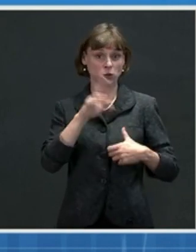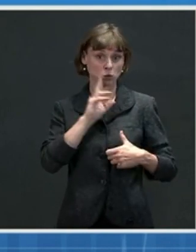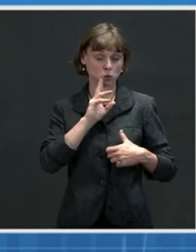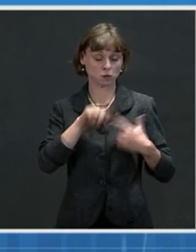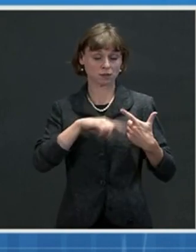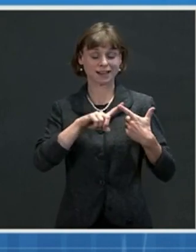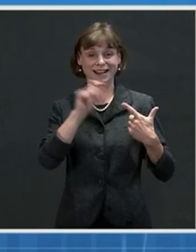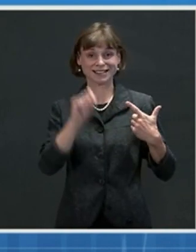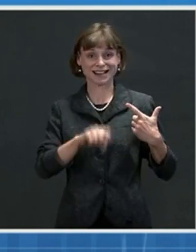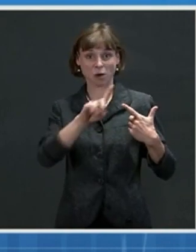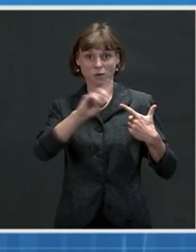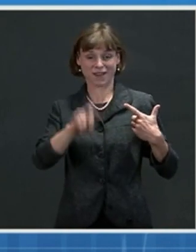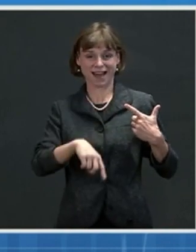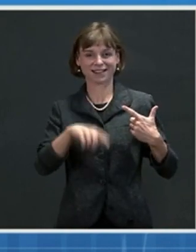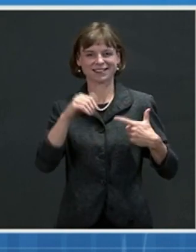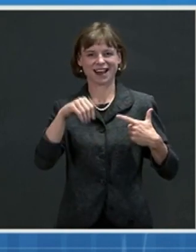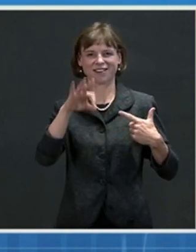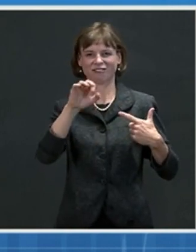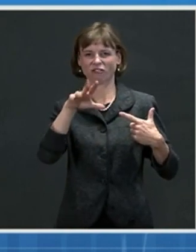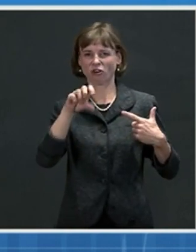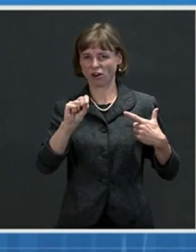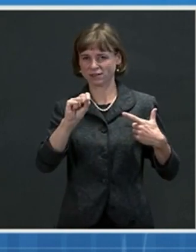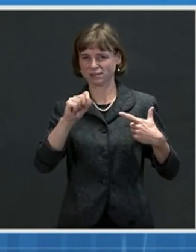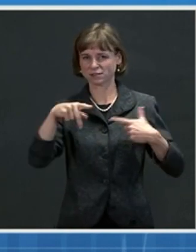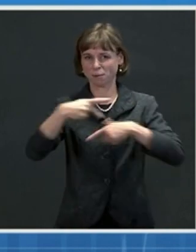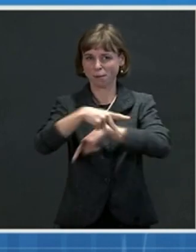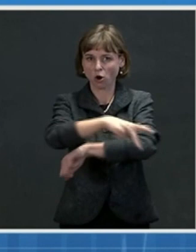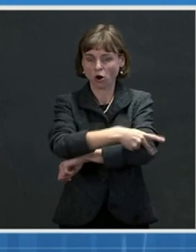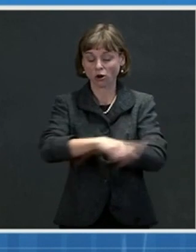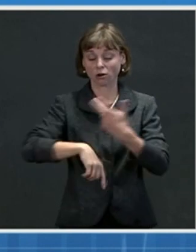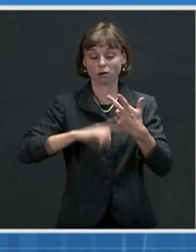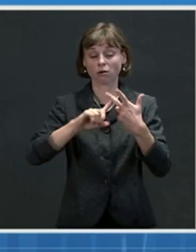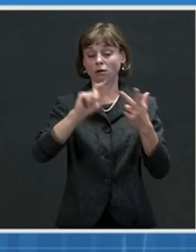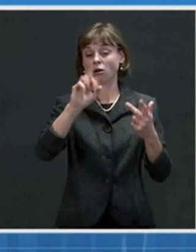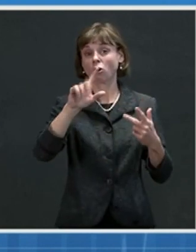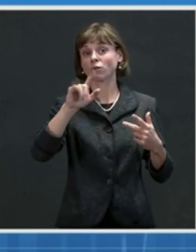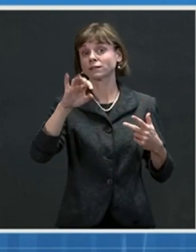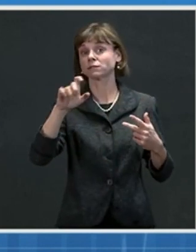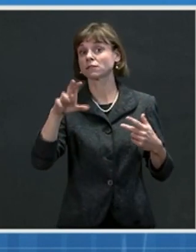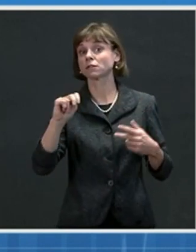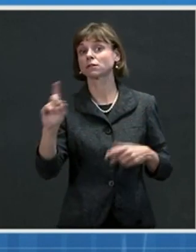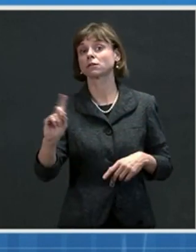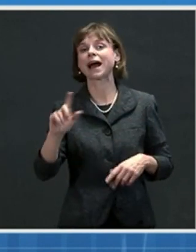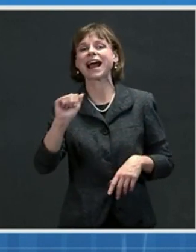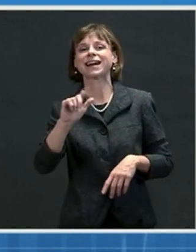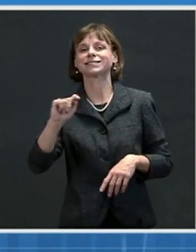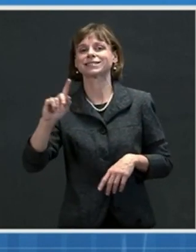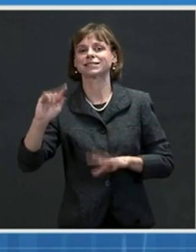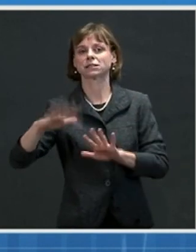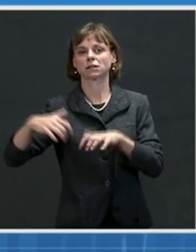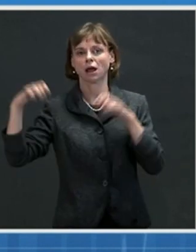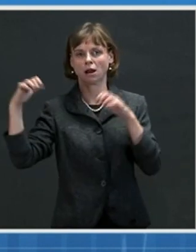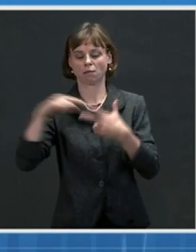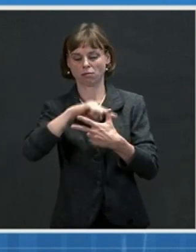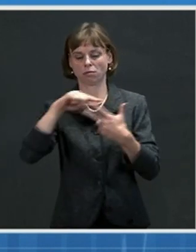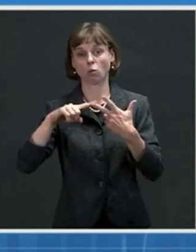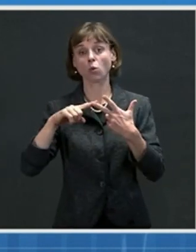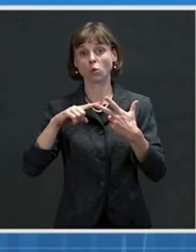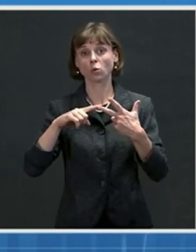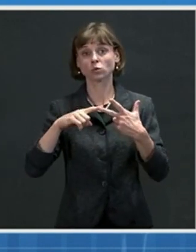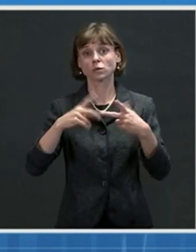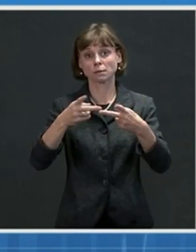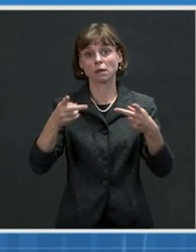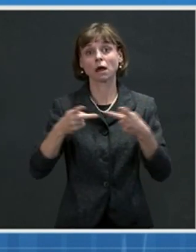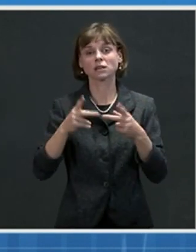at Fairst Park. And in Arlington, a site at AT&T Stadium. Together, these sites will be capable